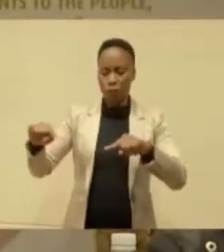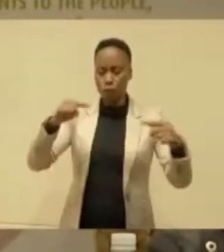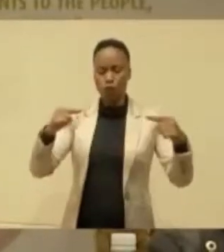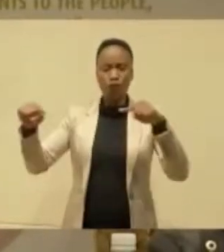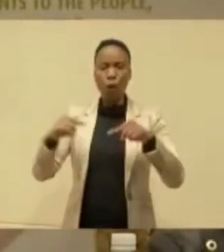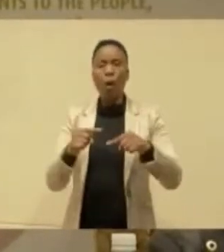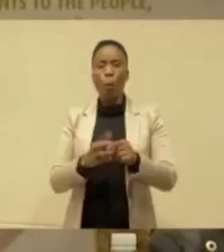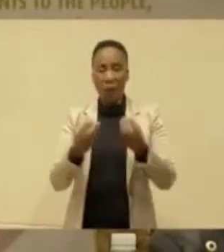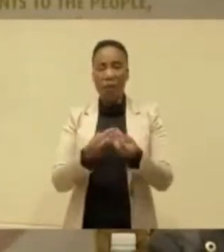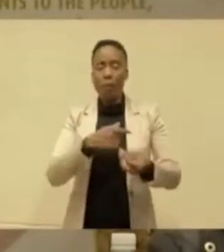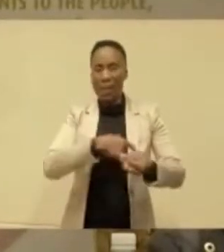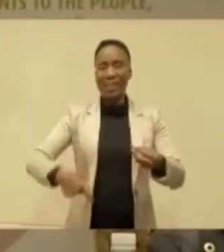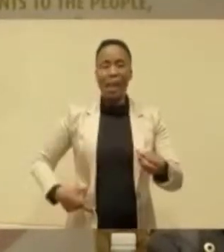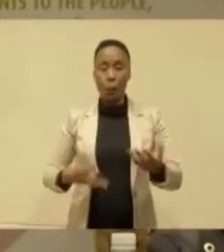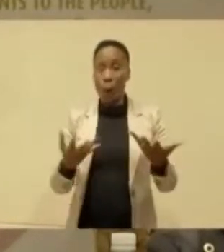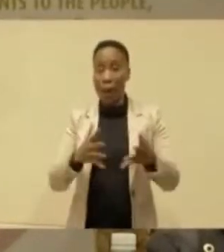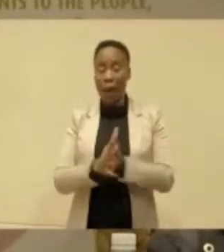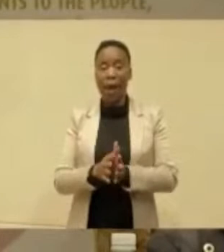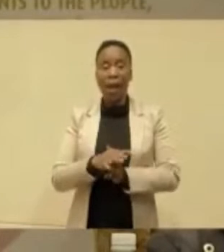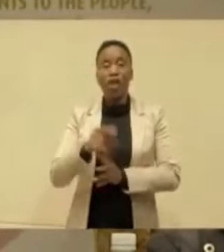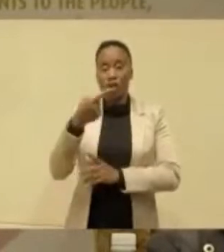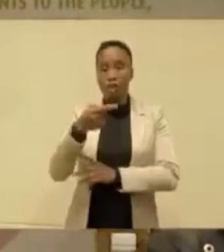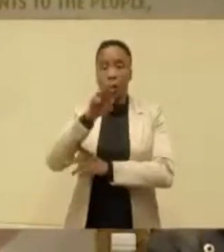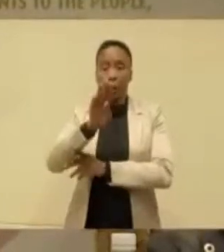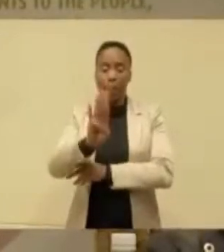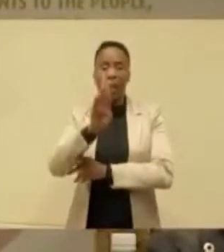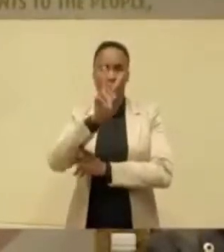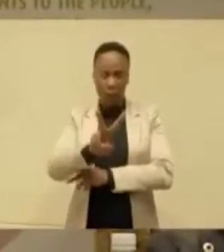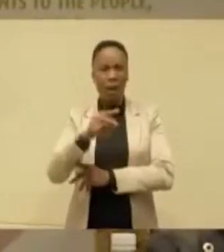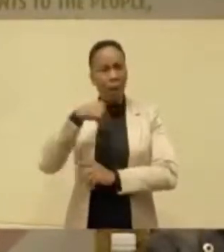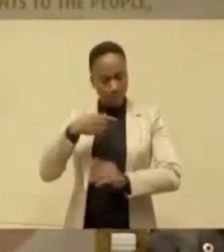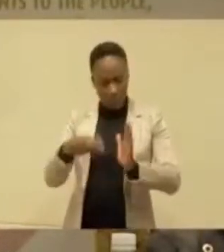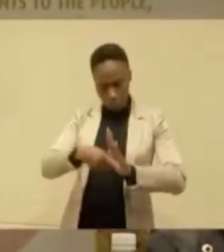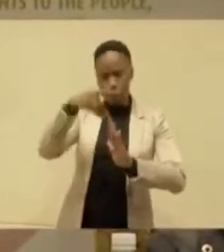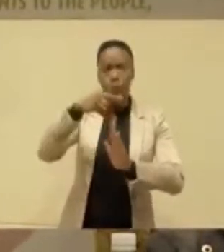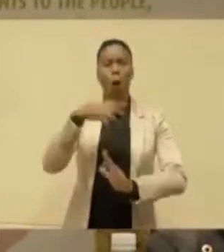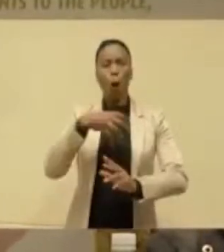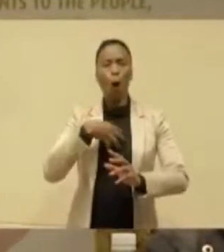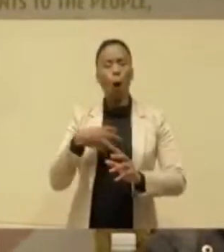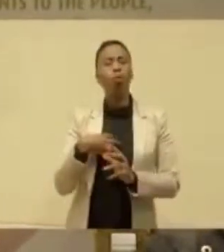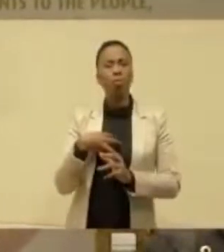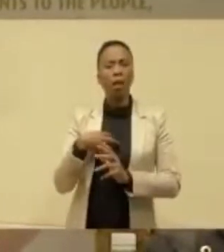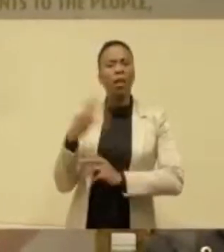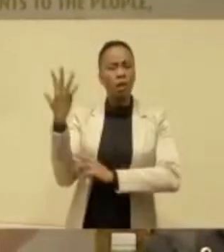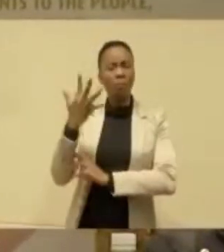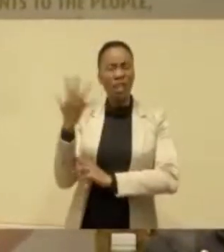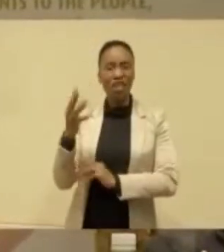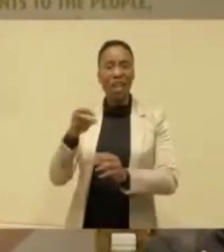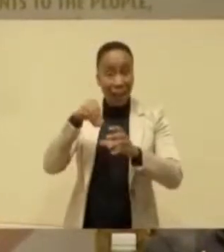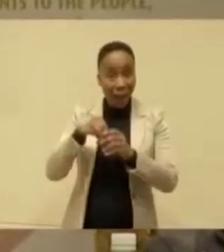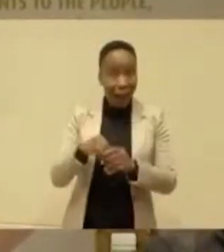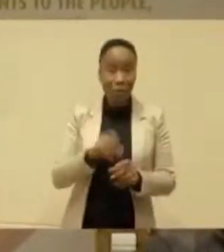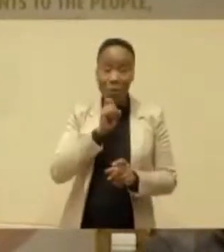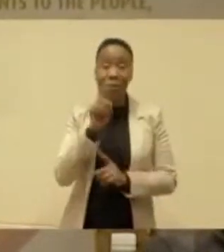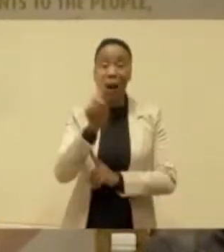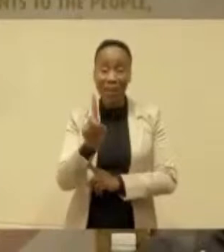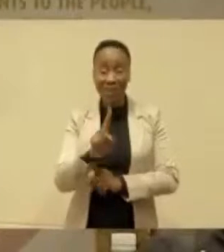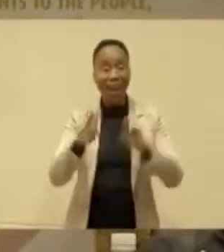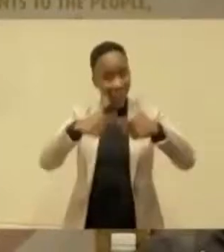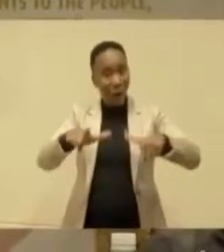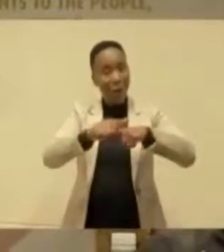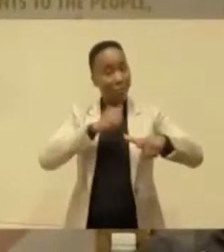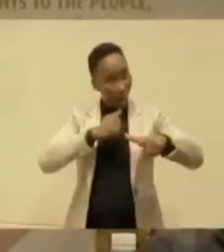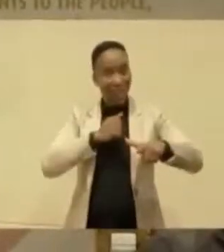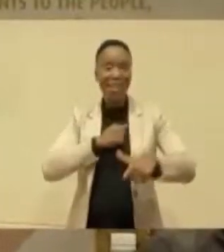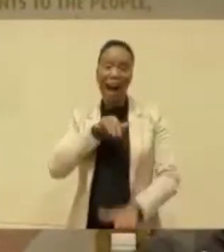violence i i developed my own speech in africans because they can't speak africans i developed my own